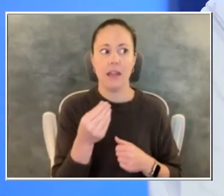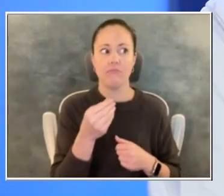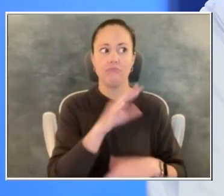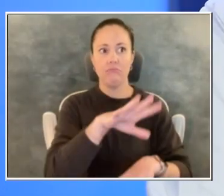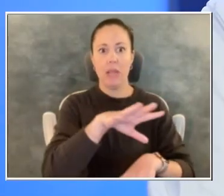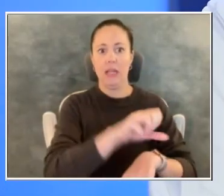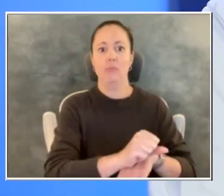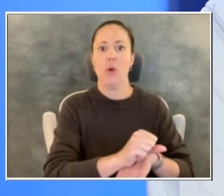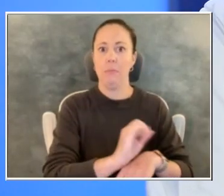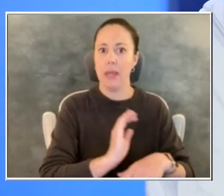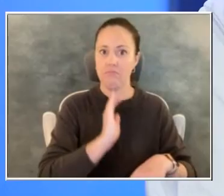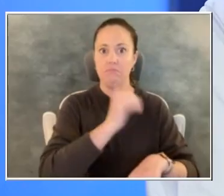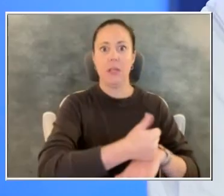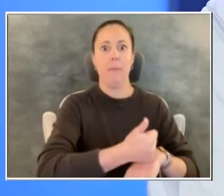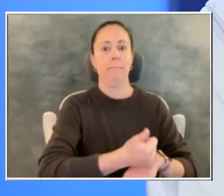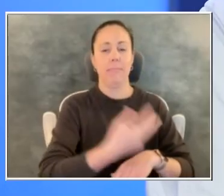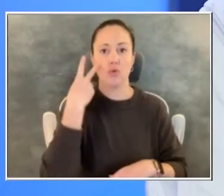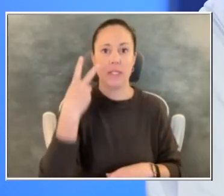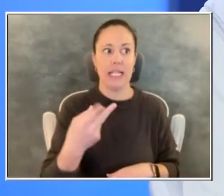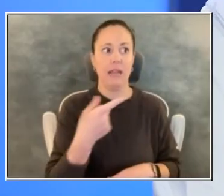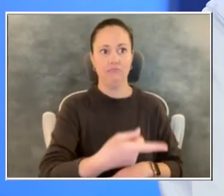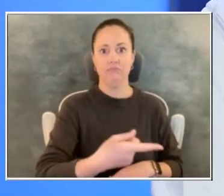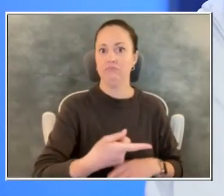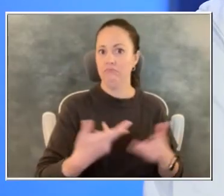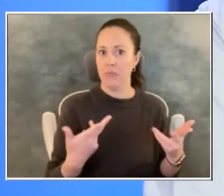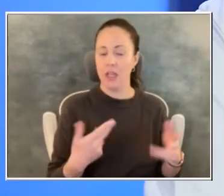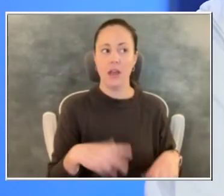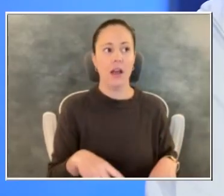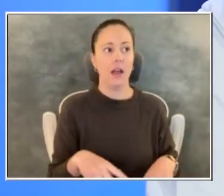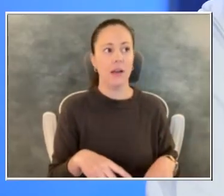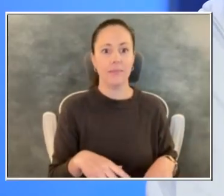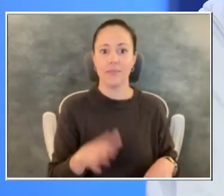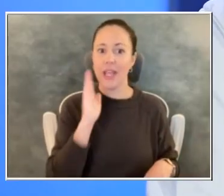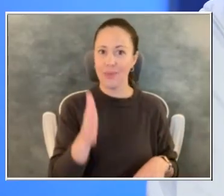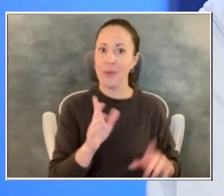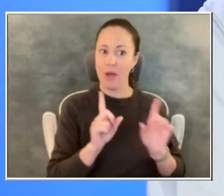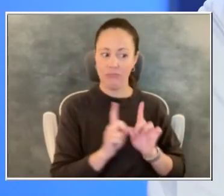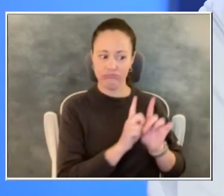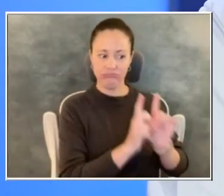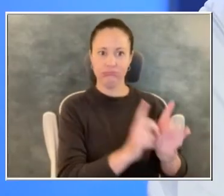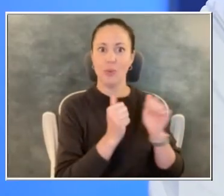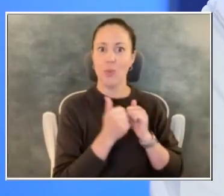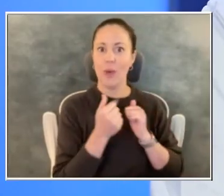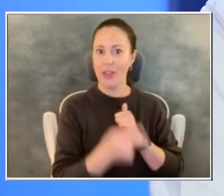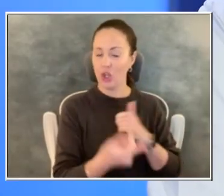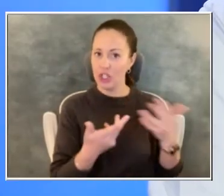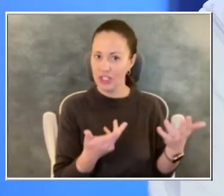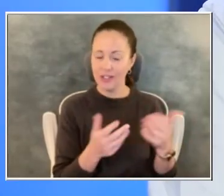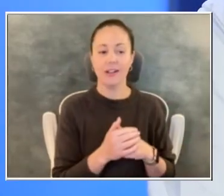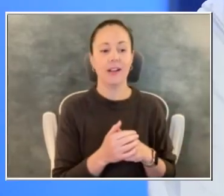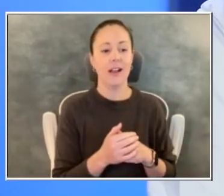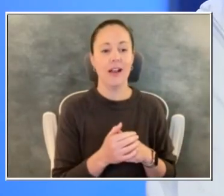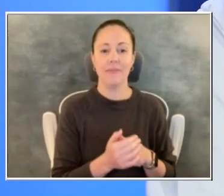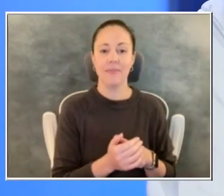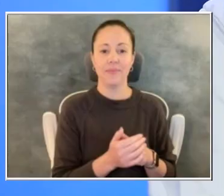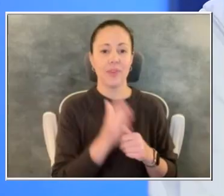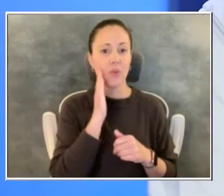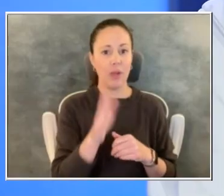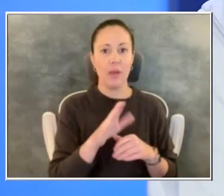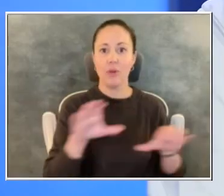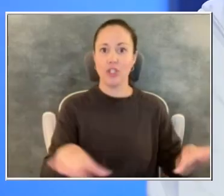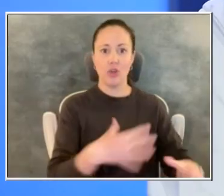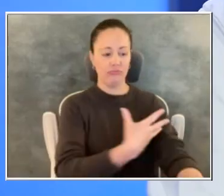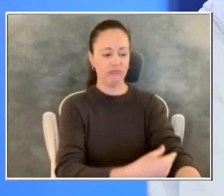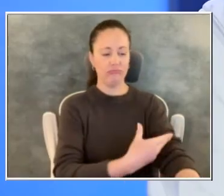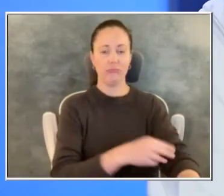her in a formal setting, and let's walk this journey with her. We'll get an advanced lipid panel looking at her cholesterol